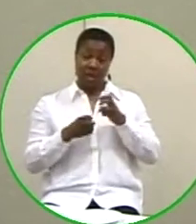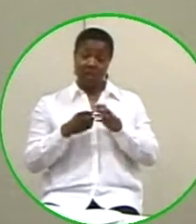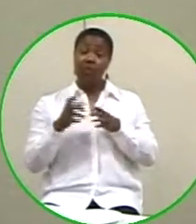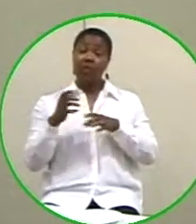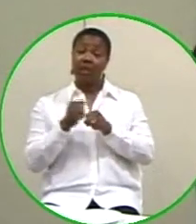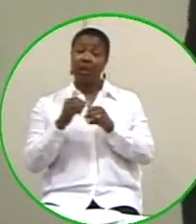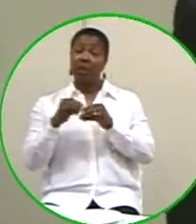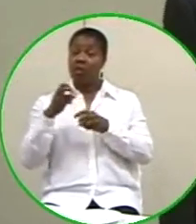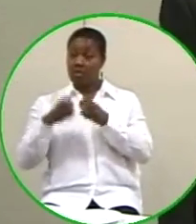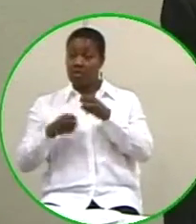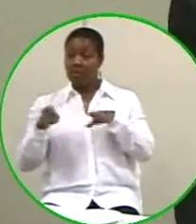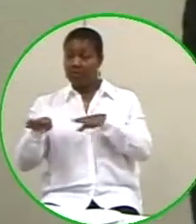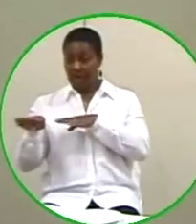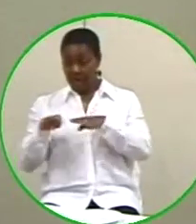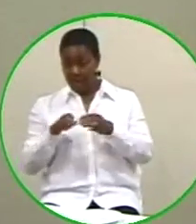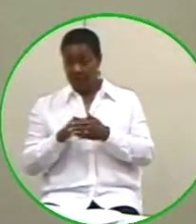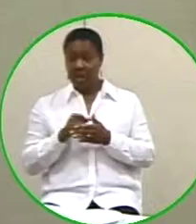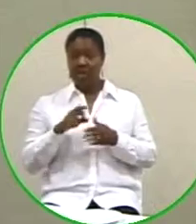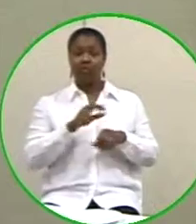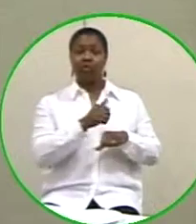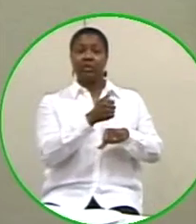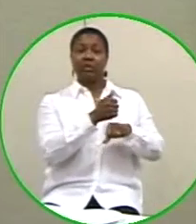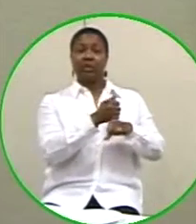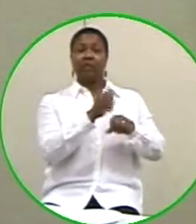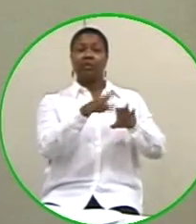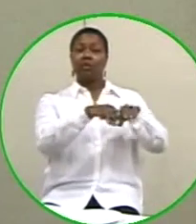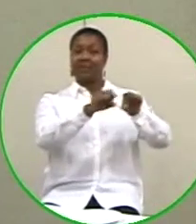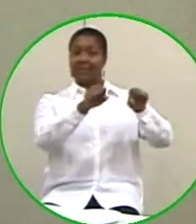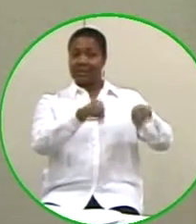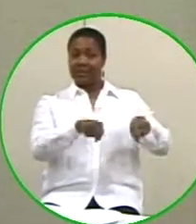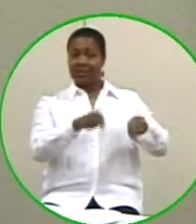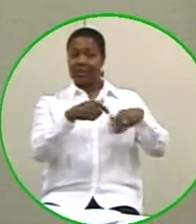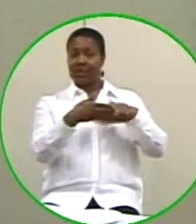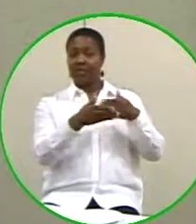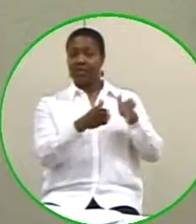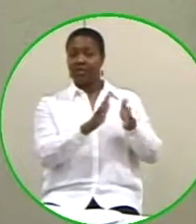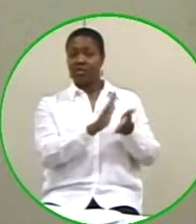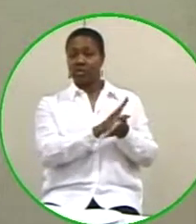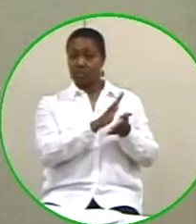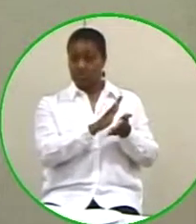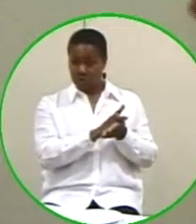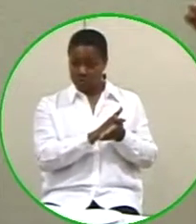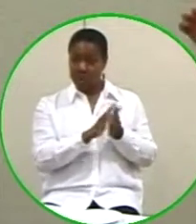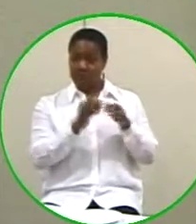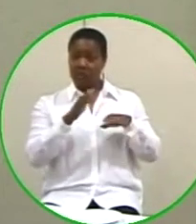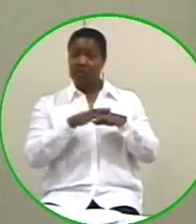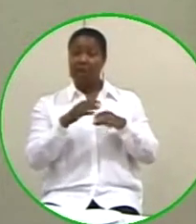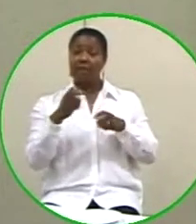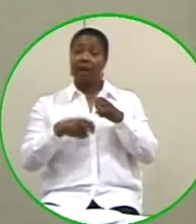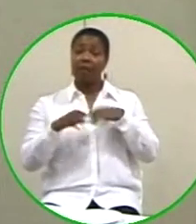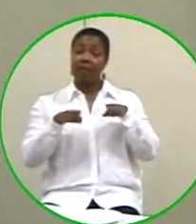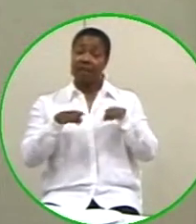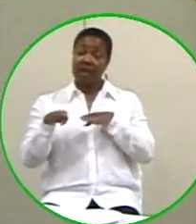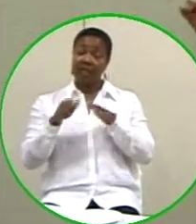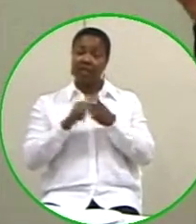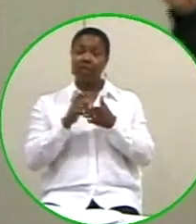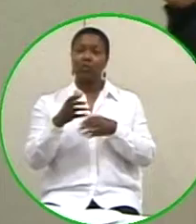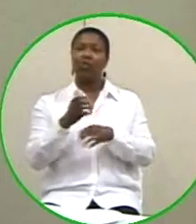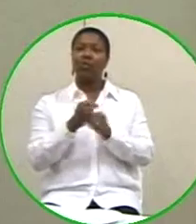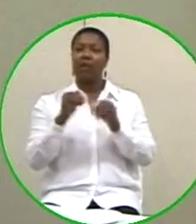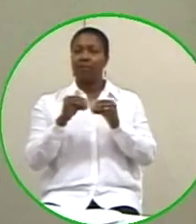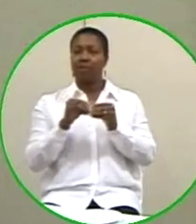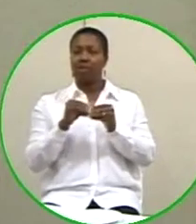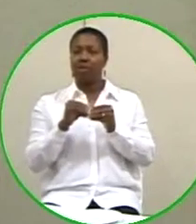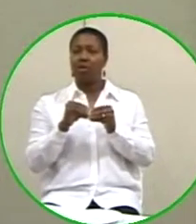more problem behavior. If you set up your systems in your classroom or school to focus on problem behavior, you will get